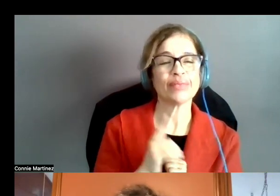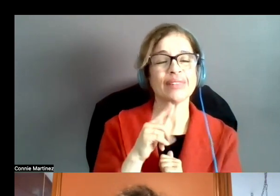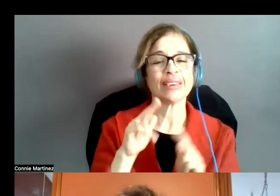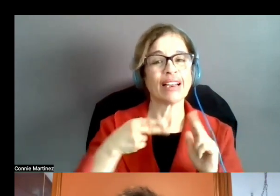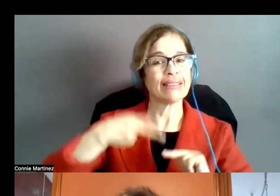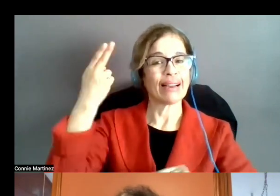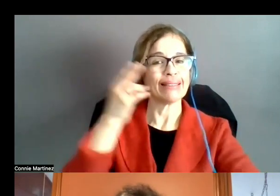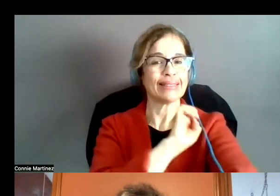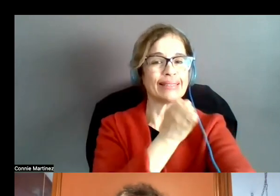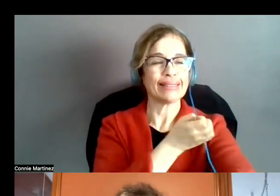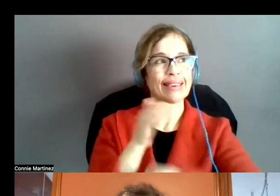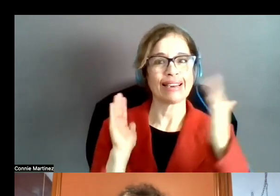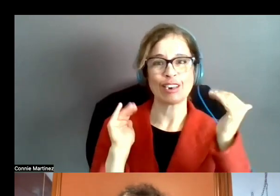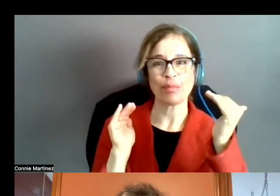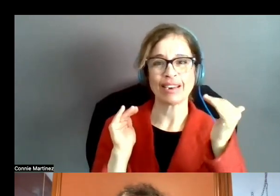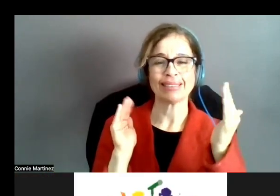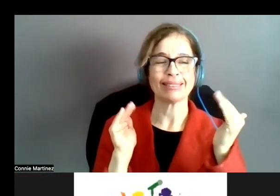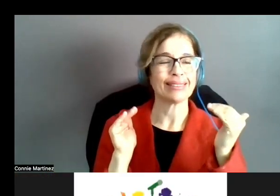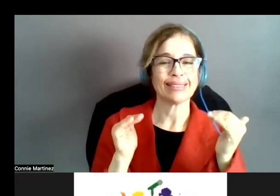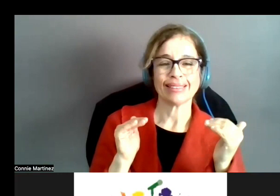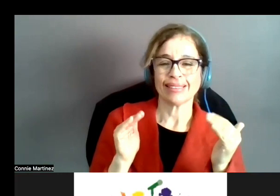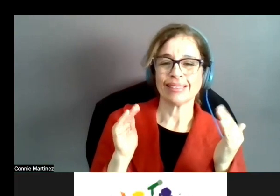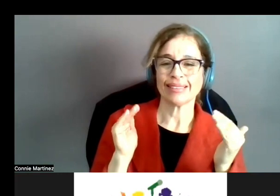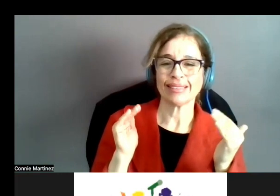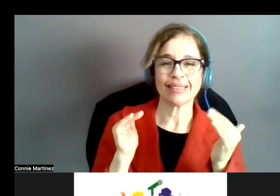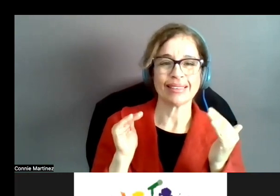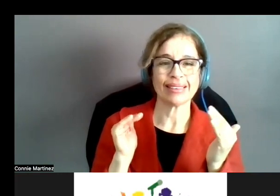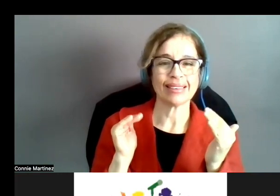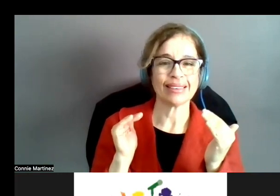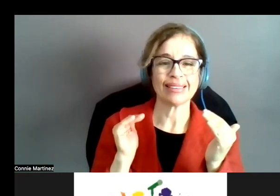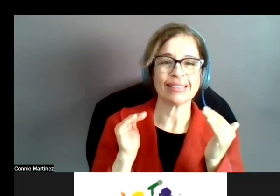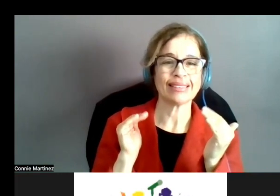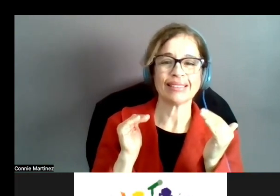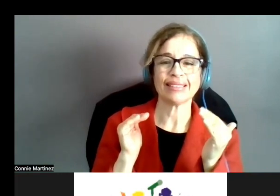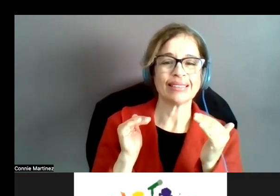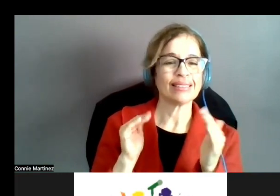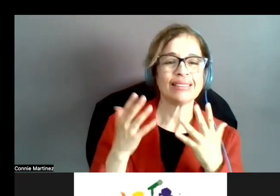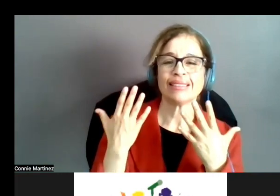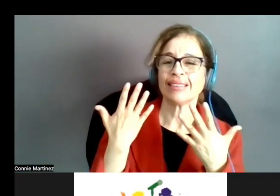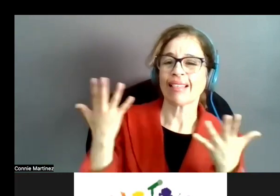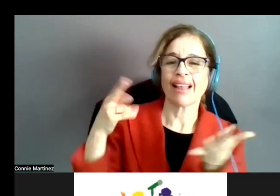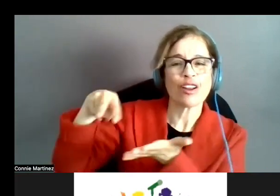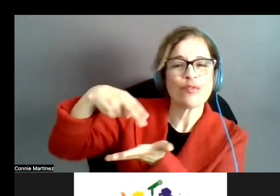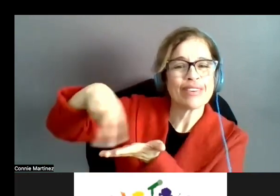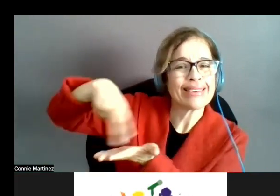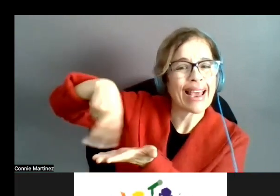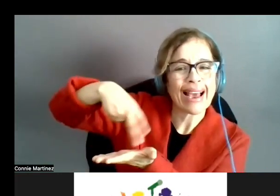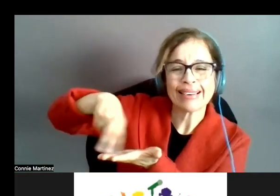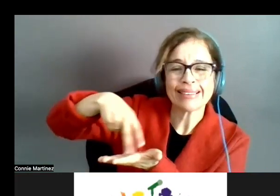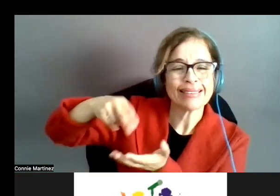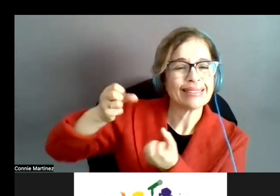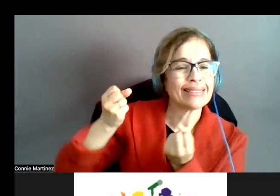high energy. They should expect a lot of dancing, a